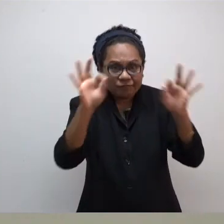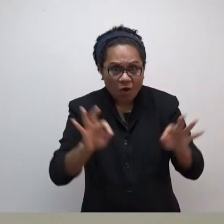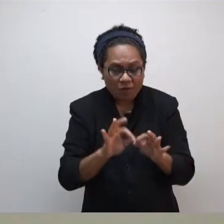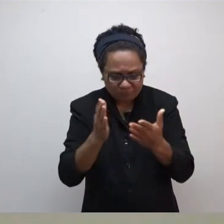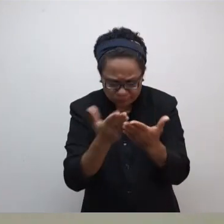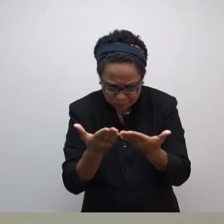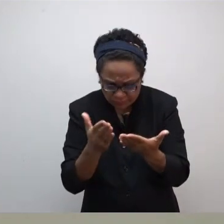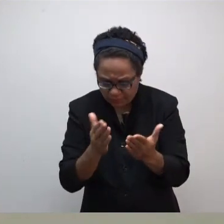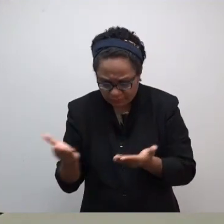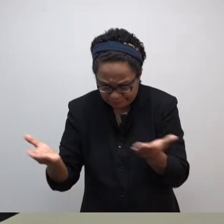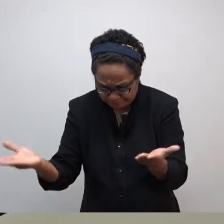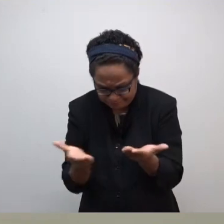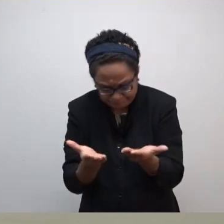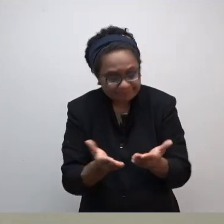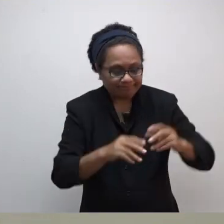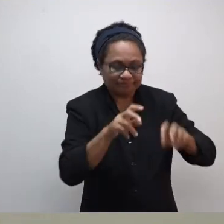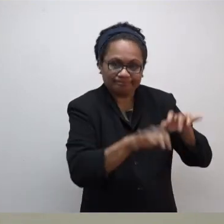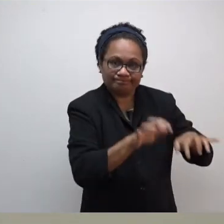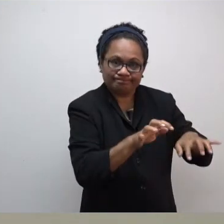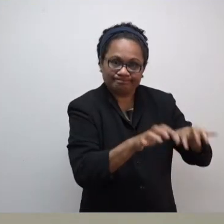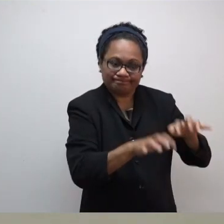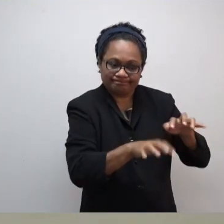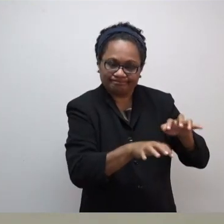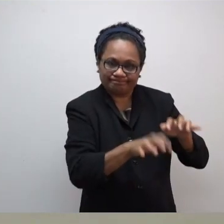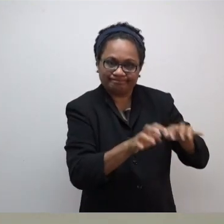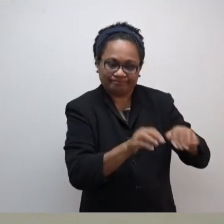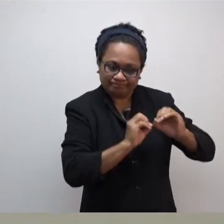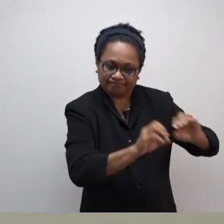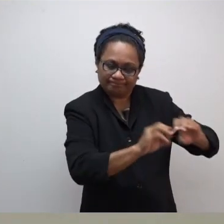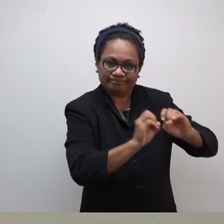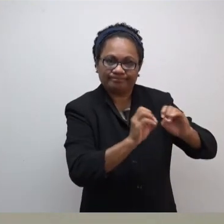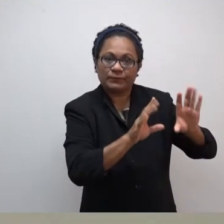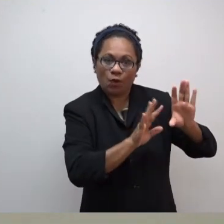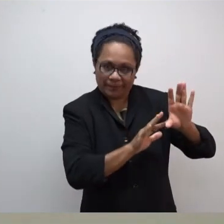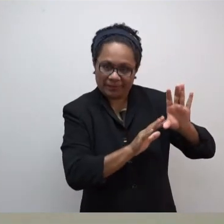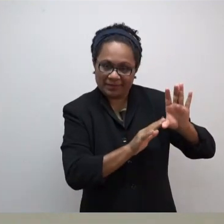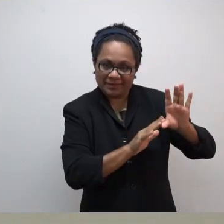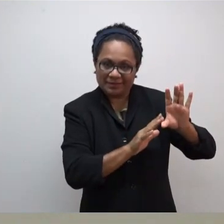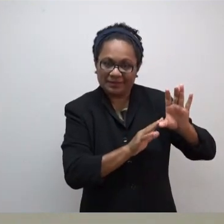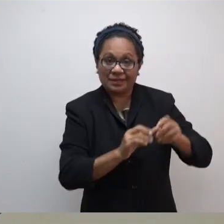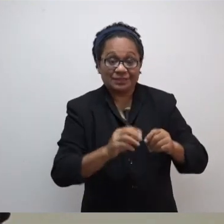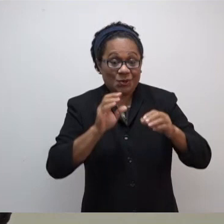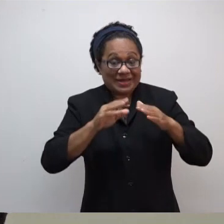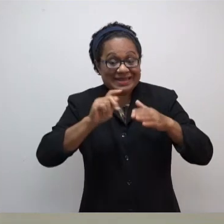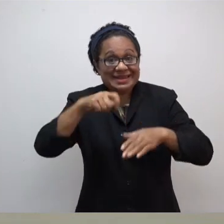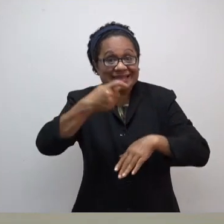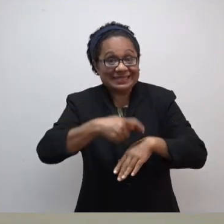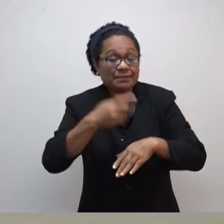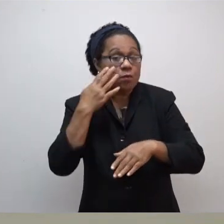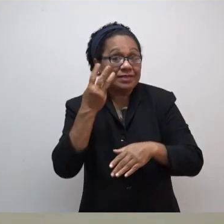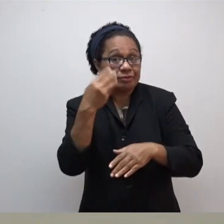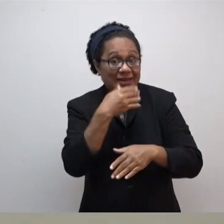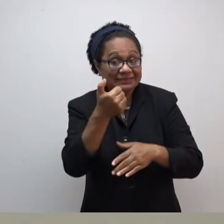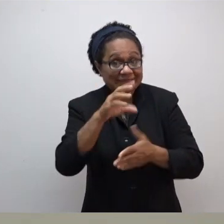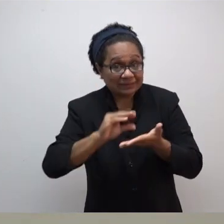sure that it's digitally recorded. So again, the next time when we roll out the 360, there should not be